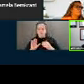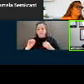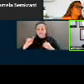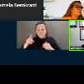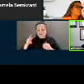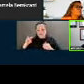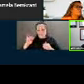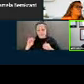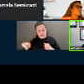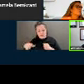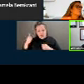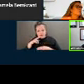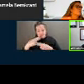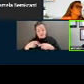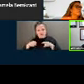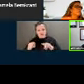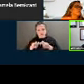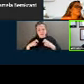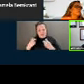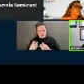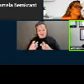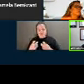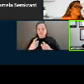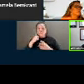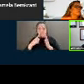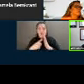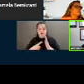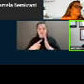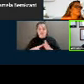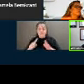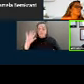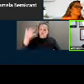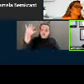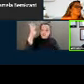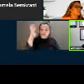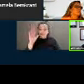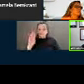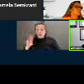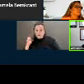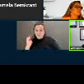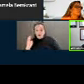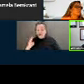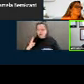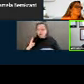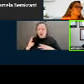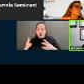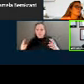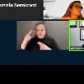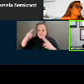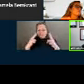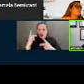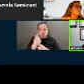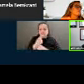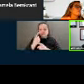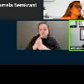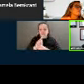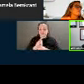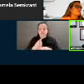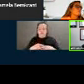this during the roundtable, but it includes things like keeping landscaping trimmed to preclude hiding places, training personnel on active threat